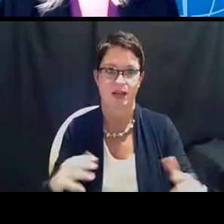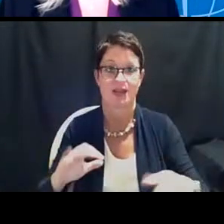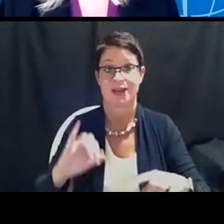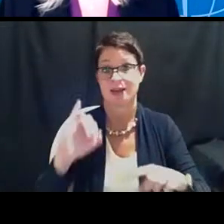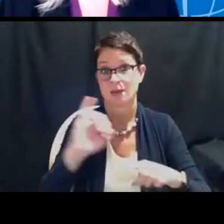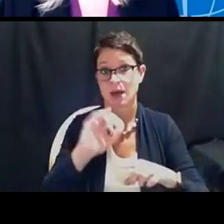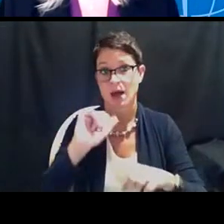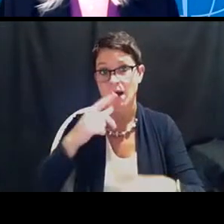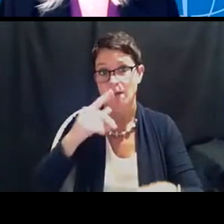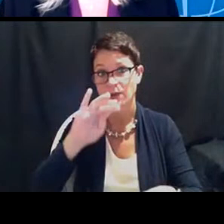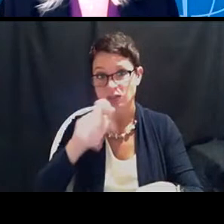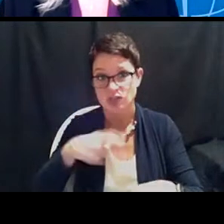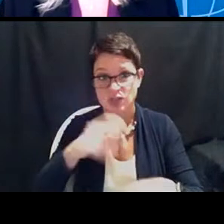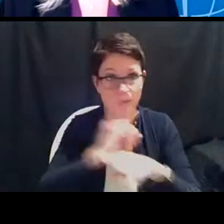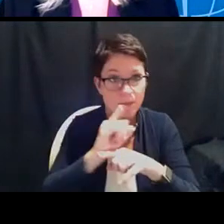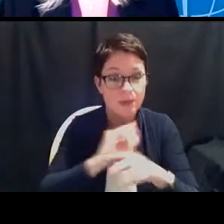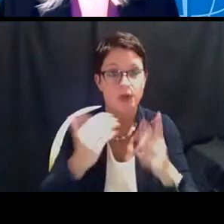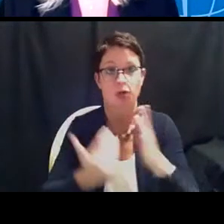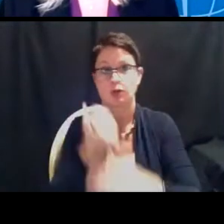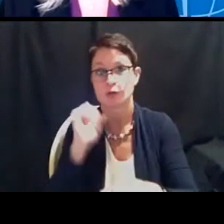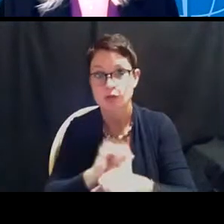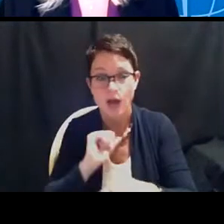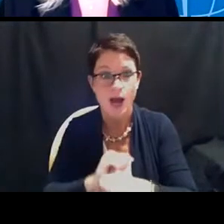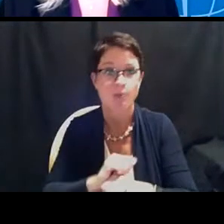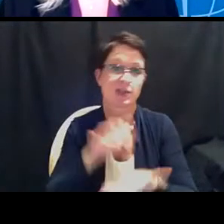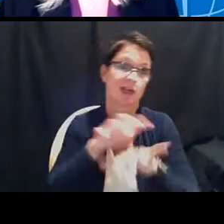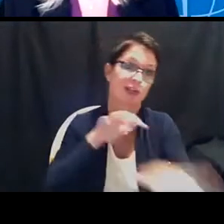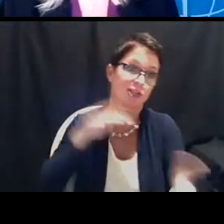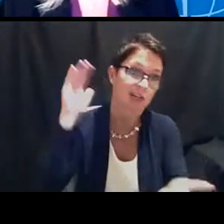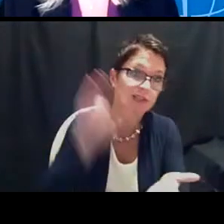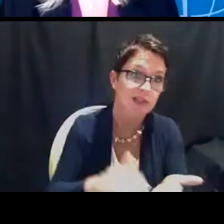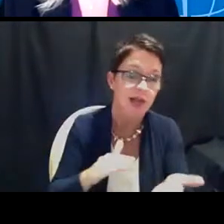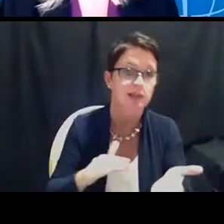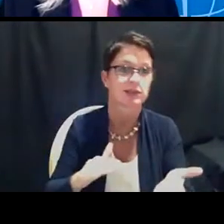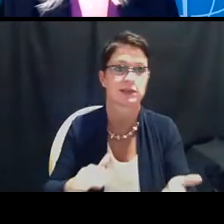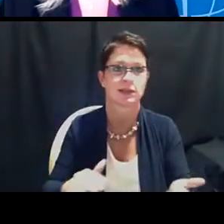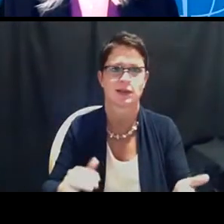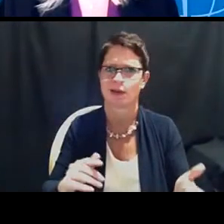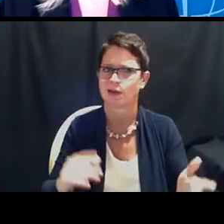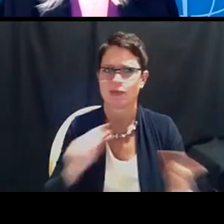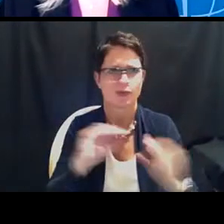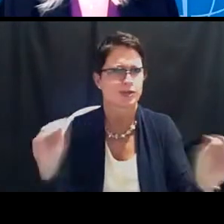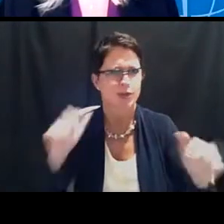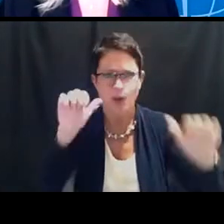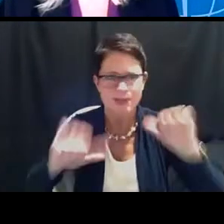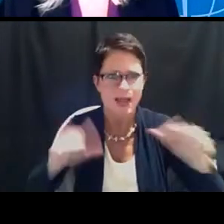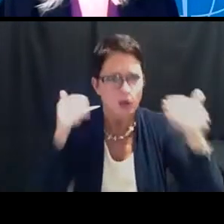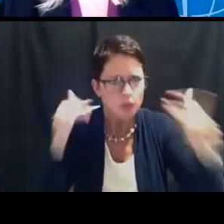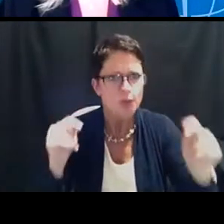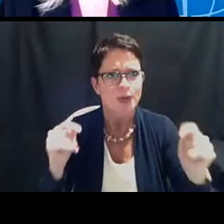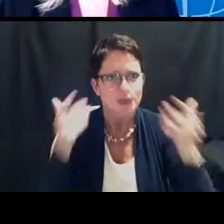apprenticeships, it'll create jobs, it'll alleviate congestion. So it's a no-brainer. Let's do this.